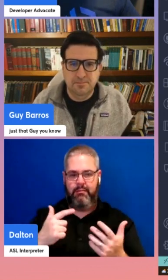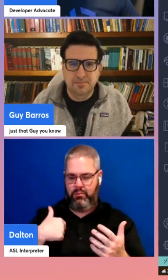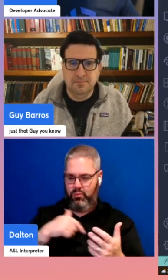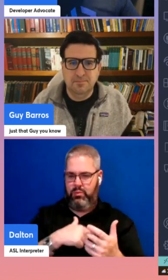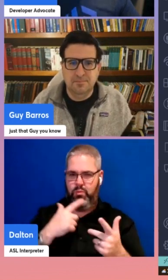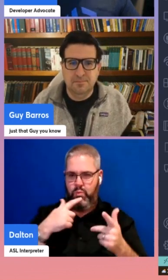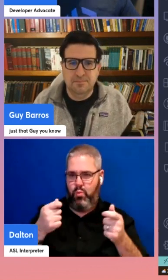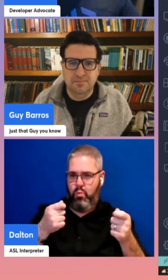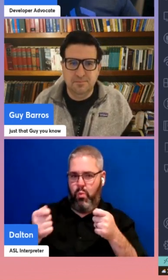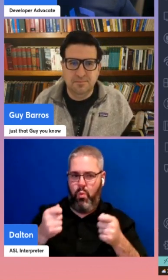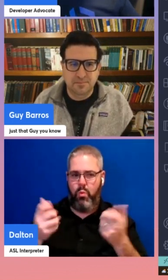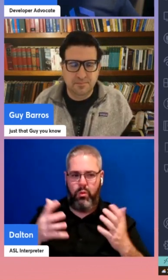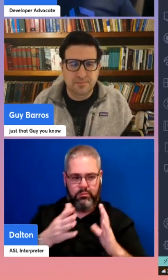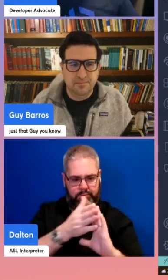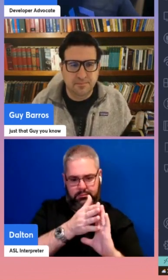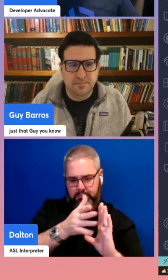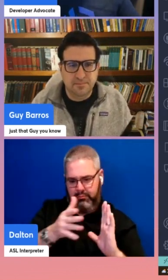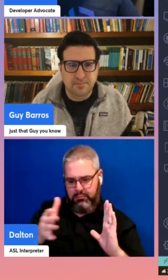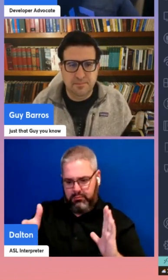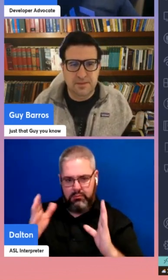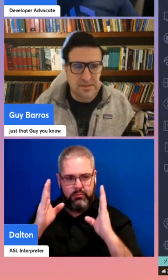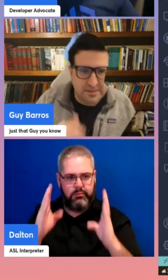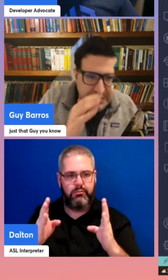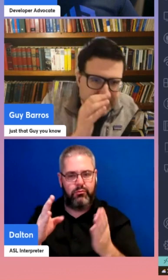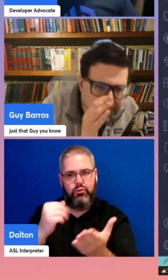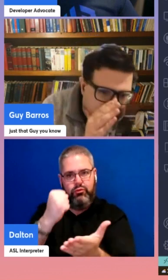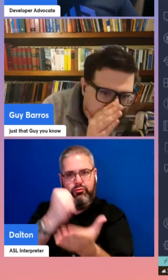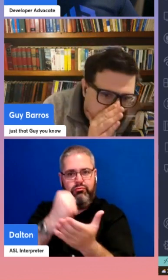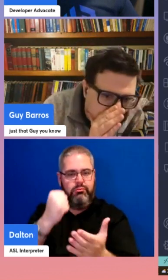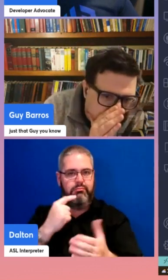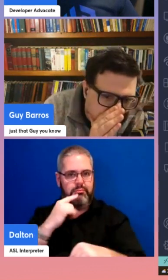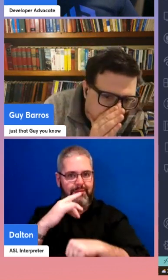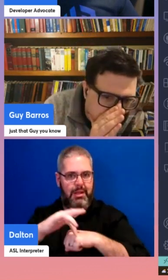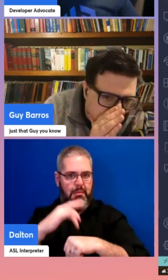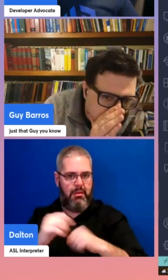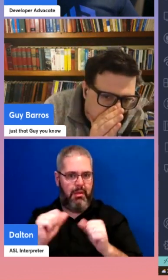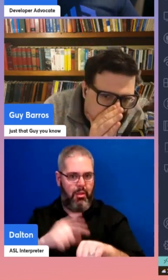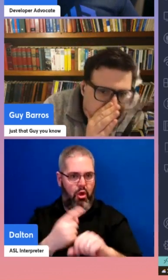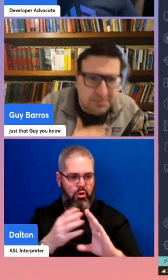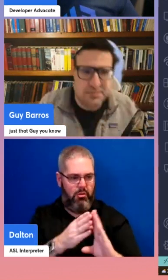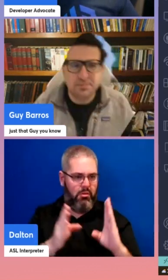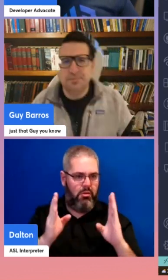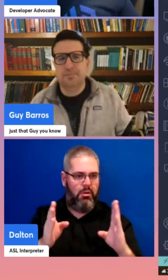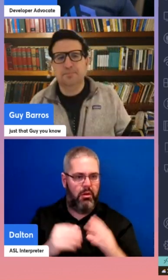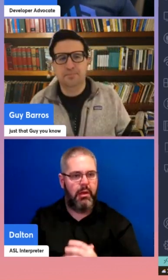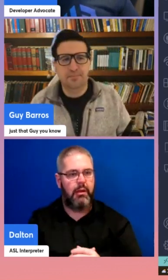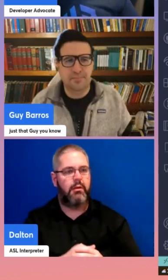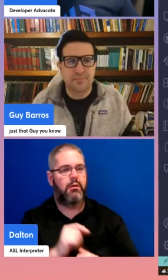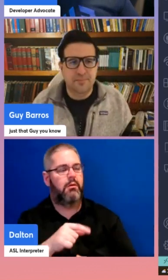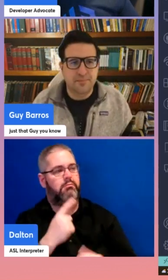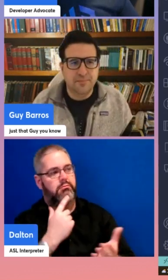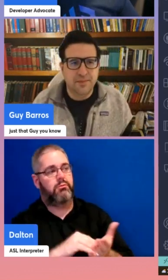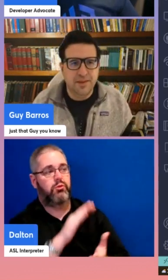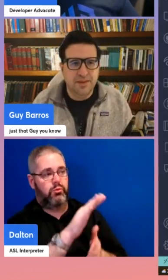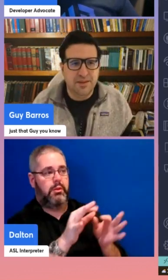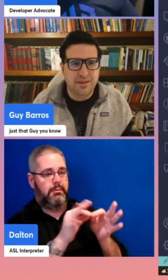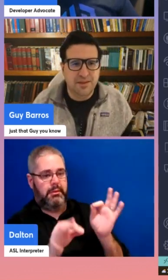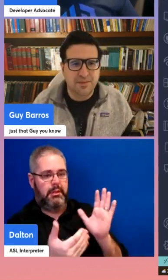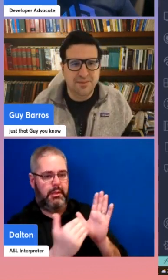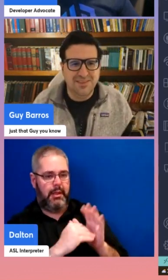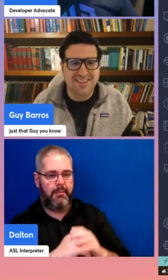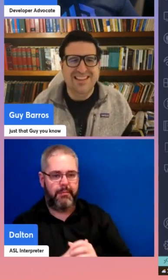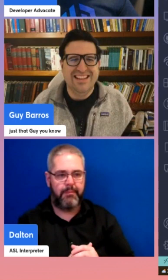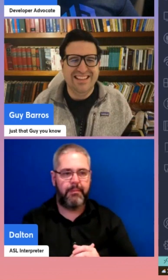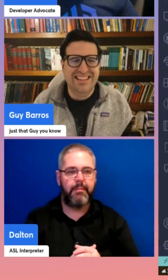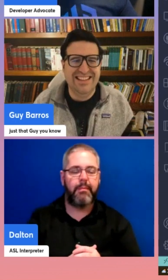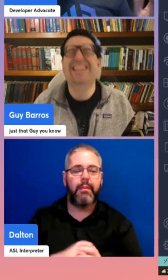controlling the length of time that the credentials are available for. But you forgot your revocation statement again. Look, I didn't